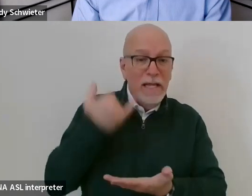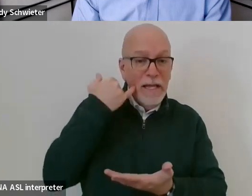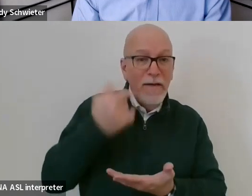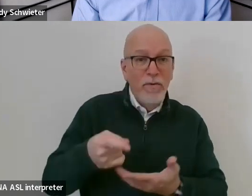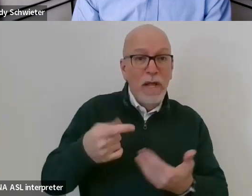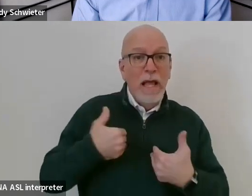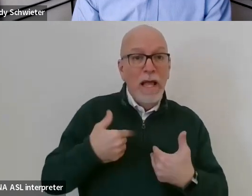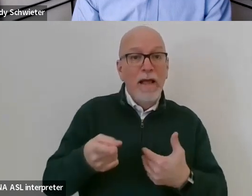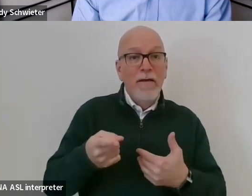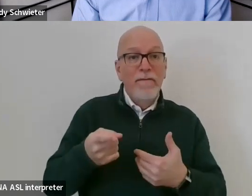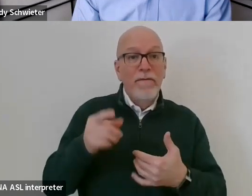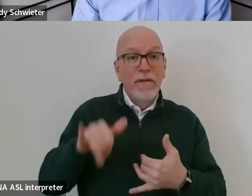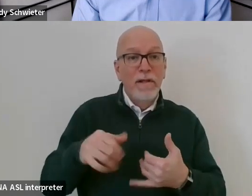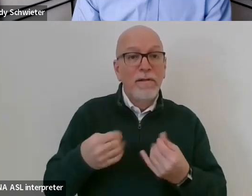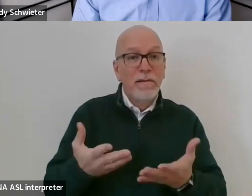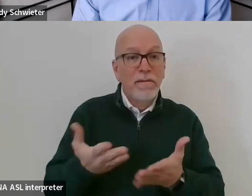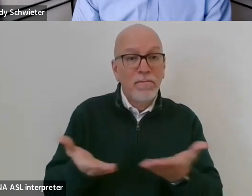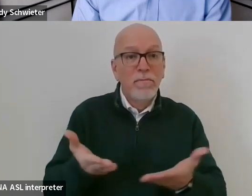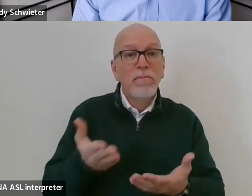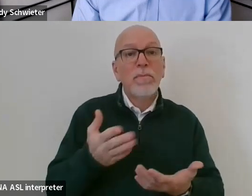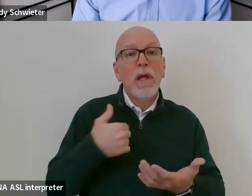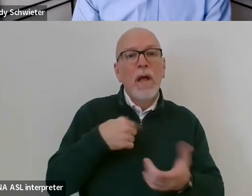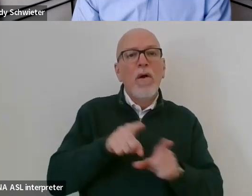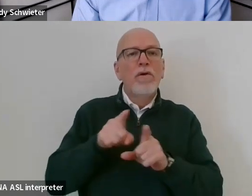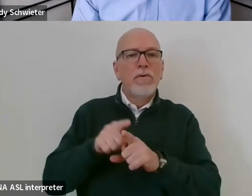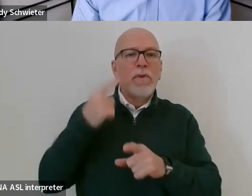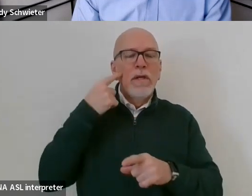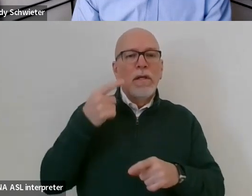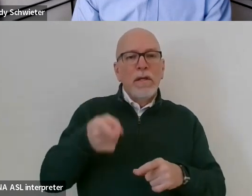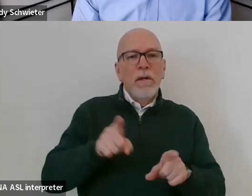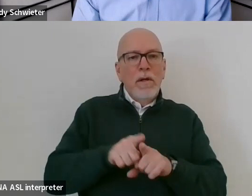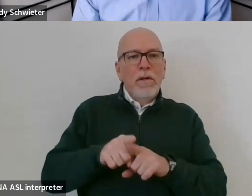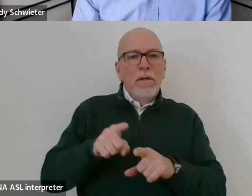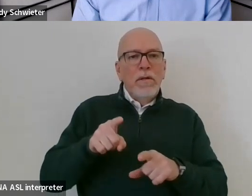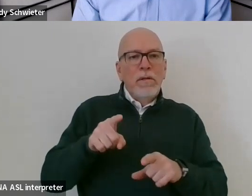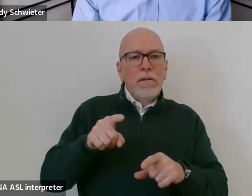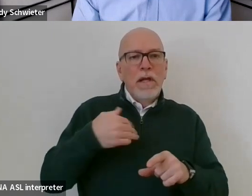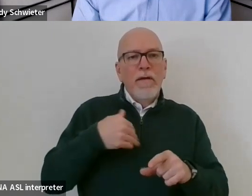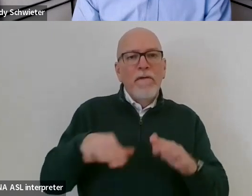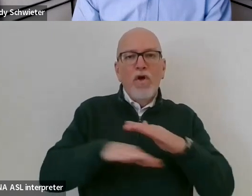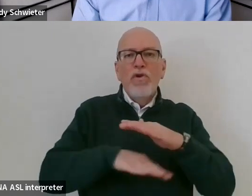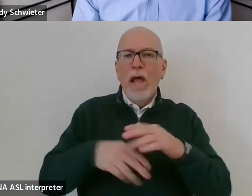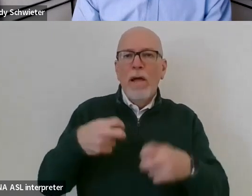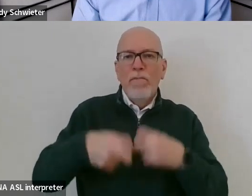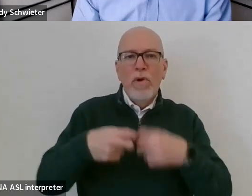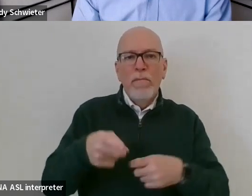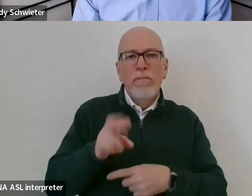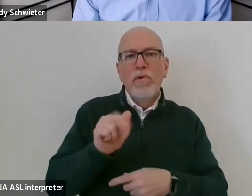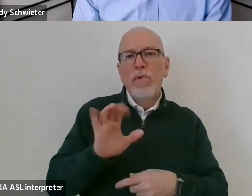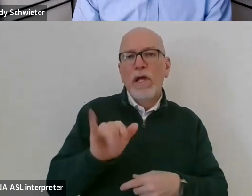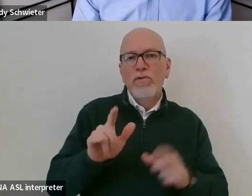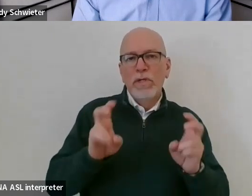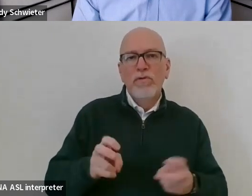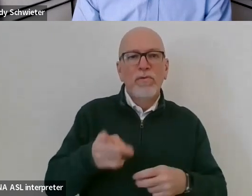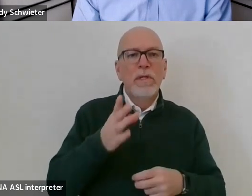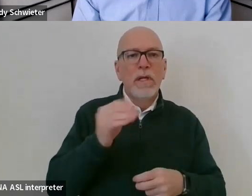operation of those characteristics. Okay, I also think that there are also underlying problems that are very serious and that affect